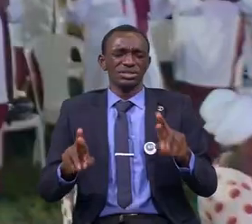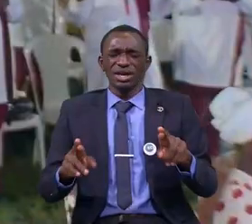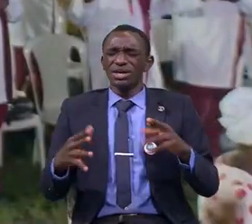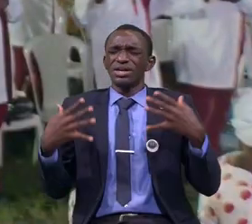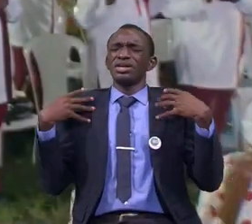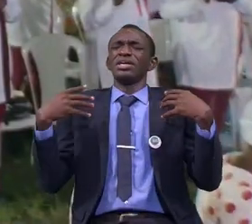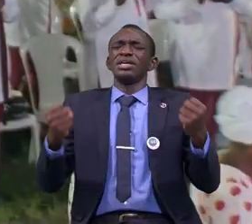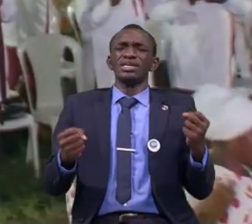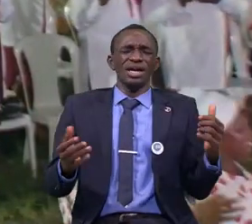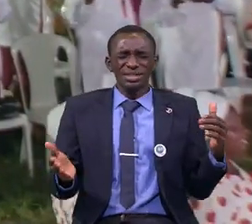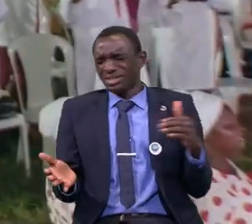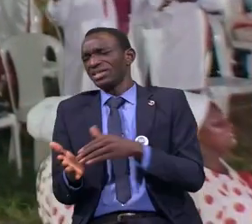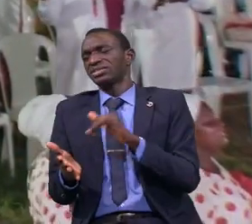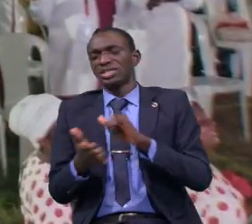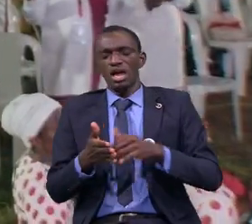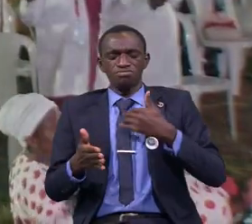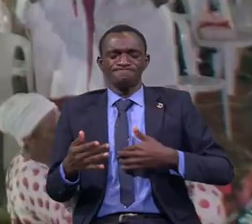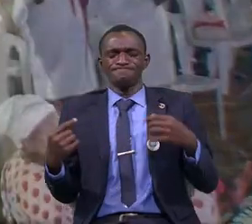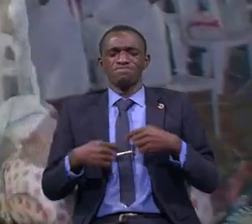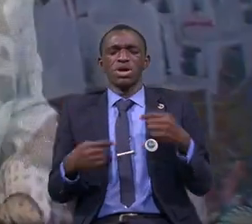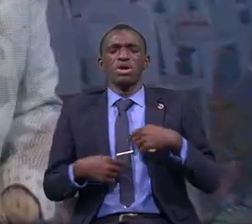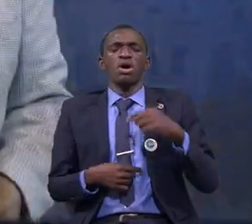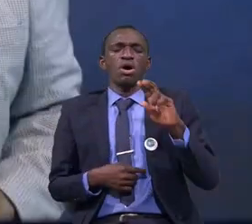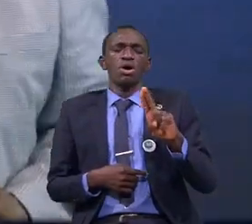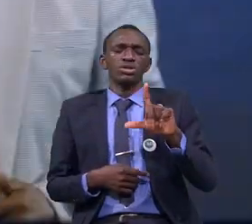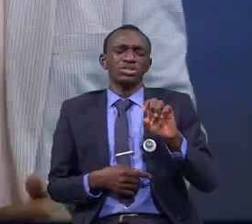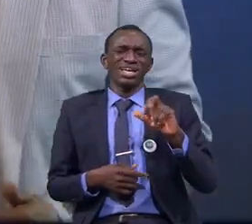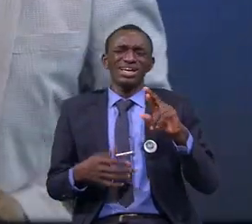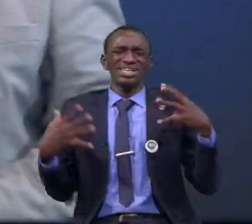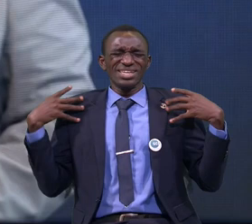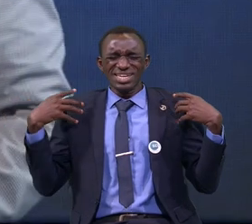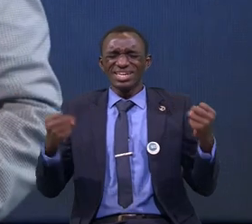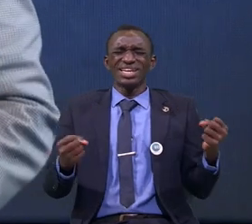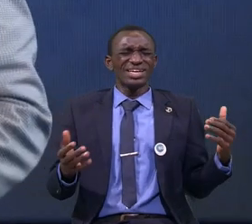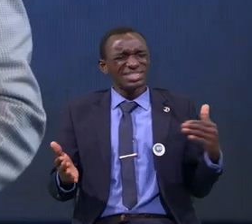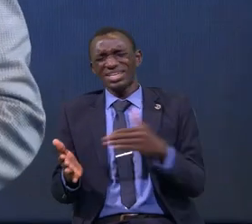ulcer. Healing against the heat in the body.